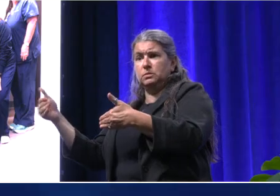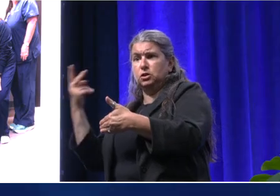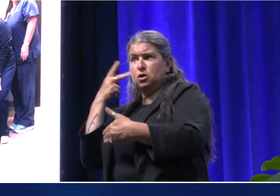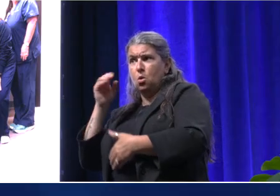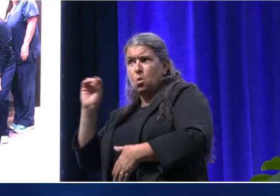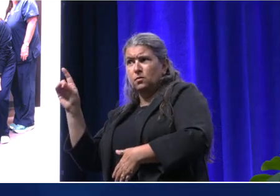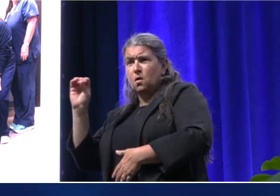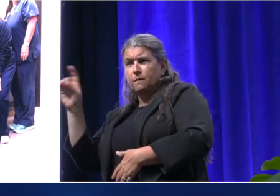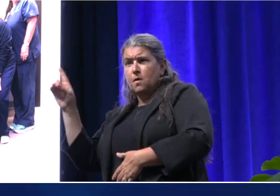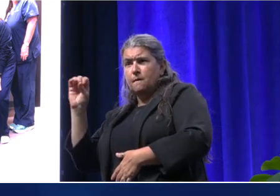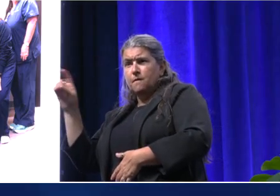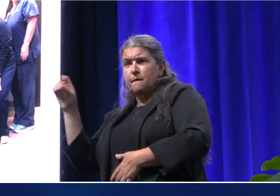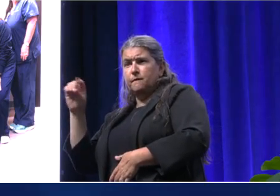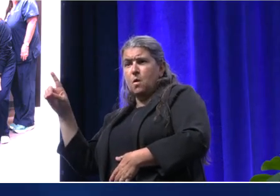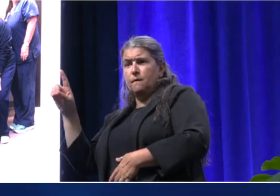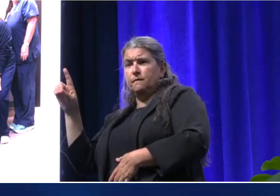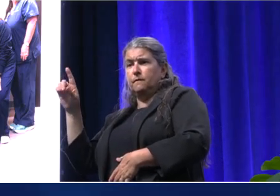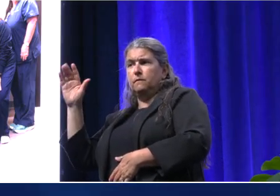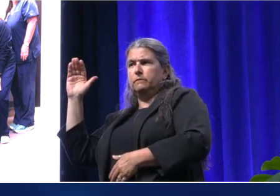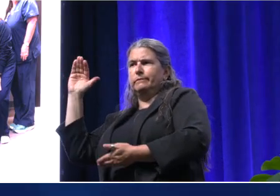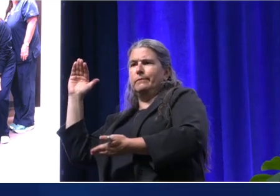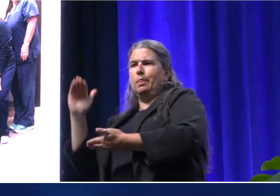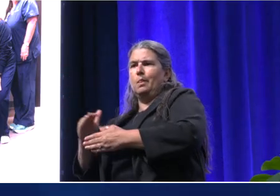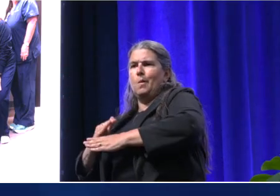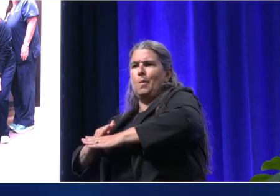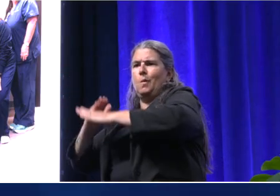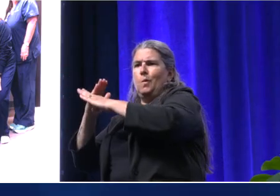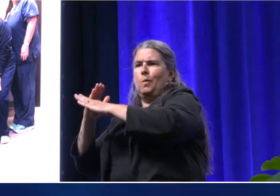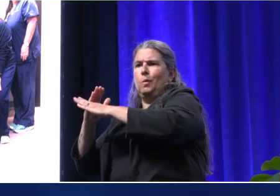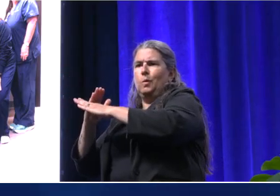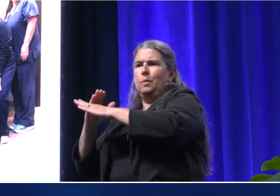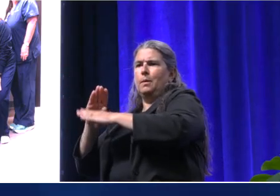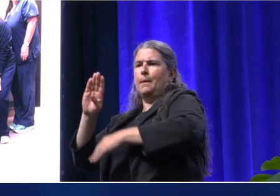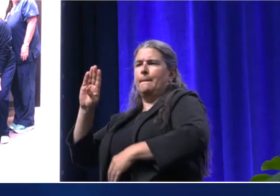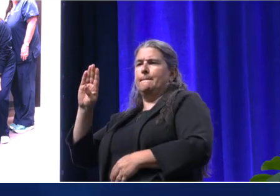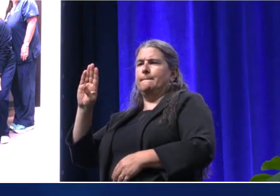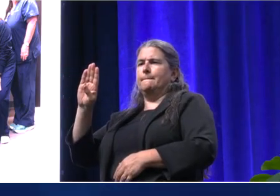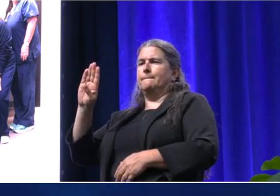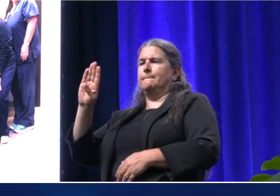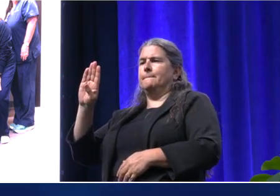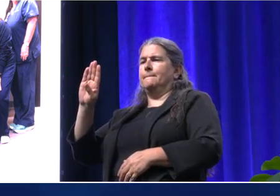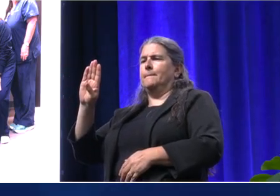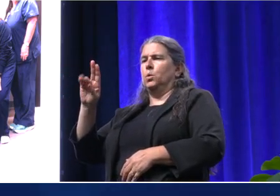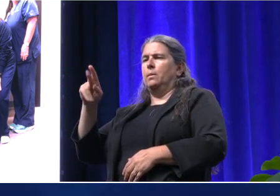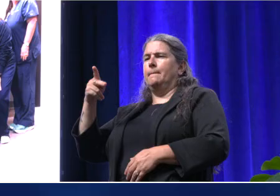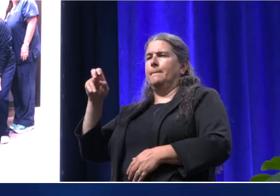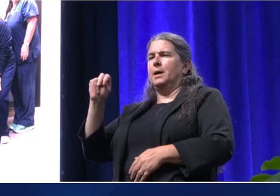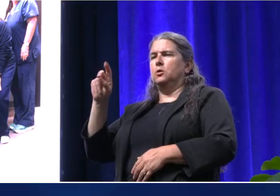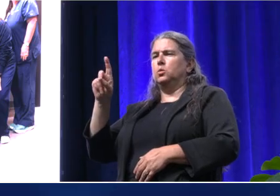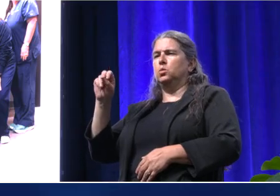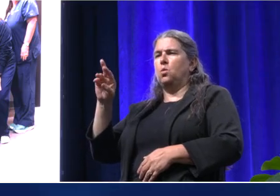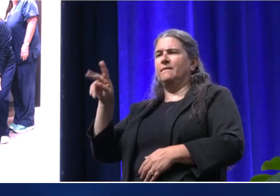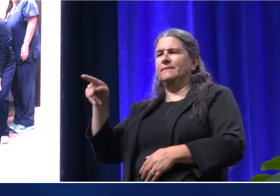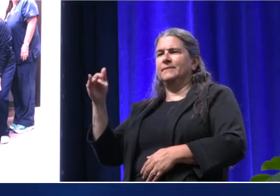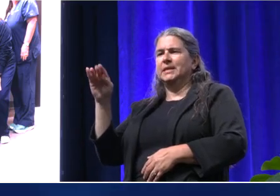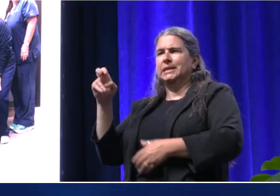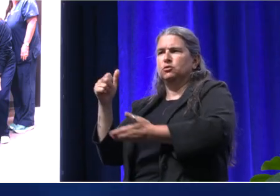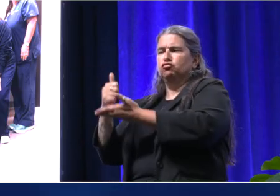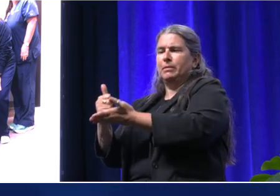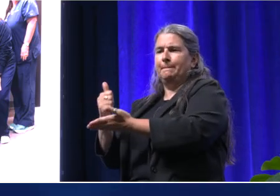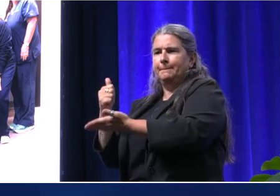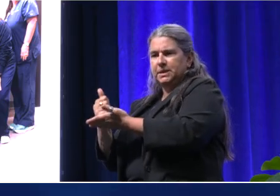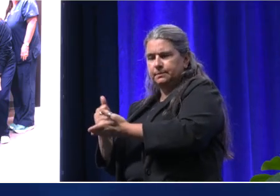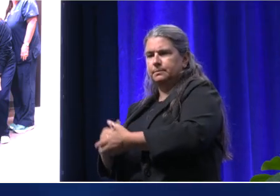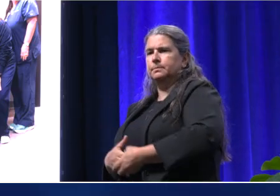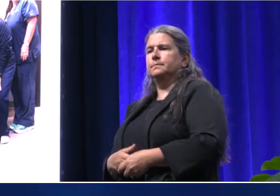and low barrier buprenorphine treatment system right in the hospital, similar to what we heard about here. I want you to look